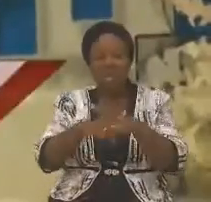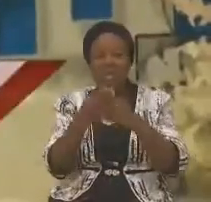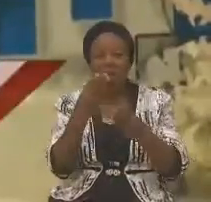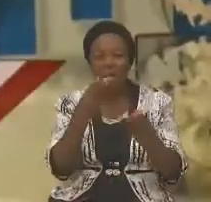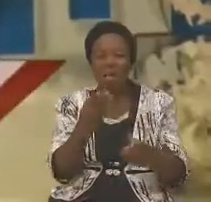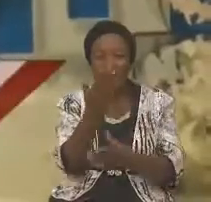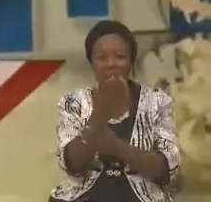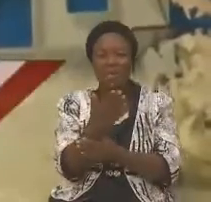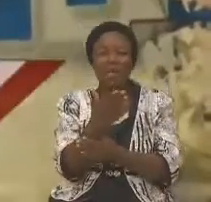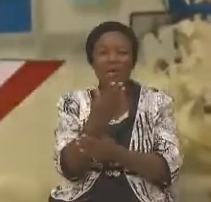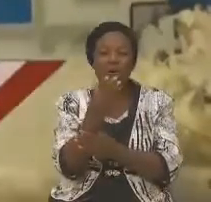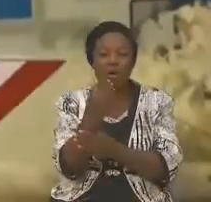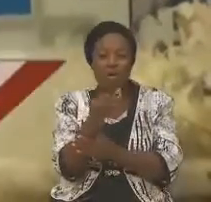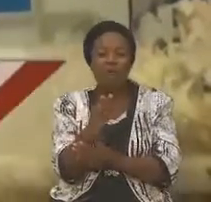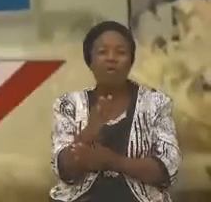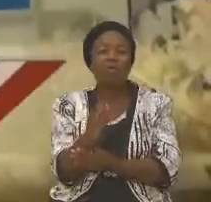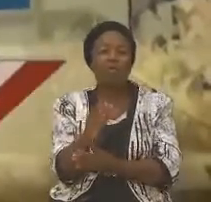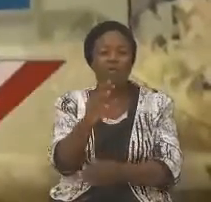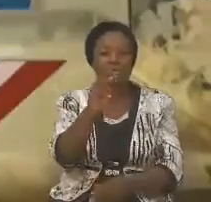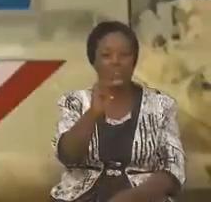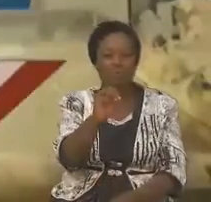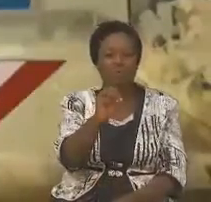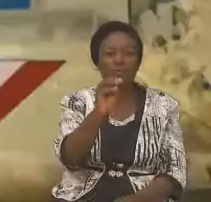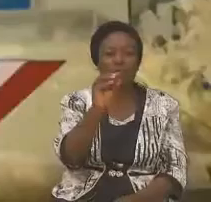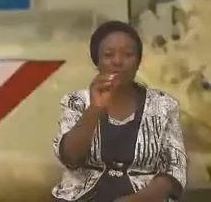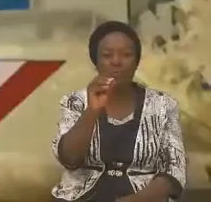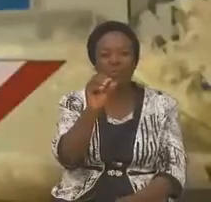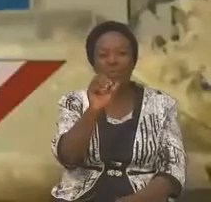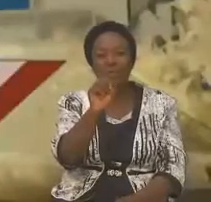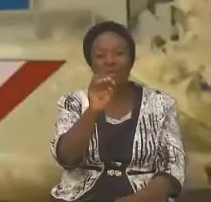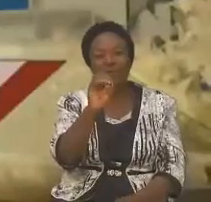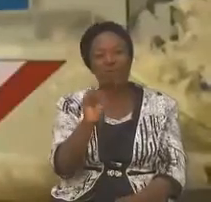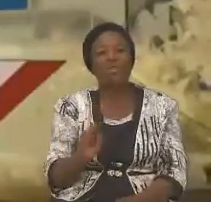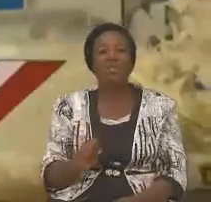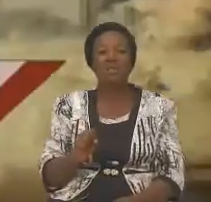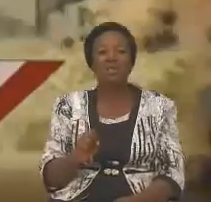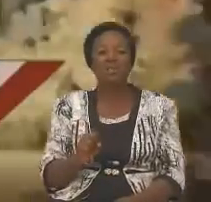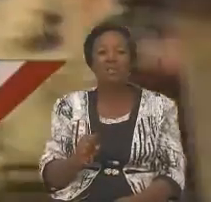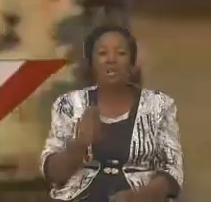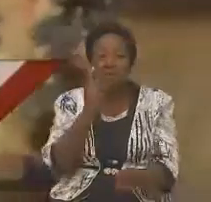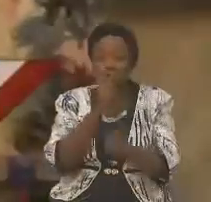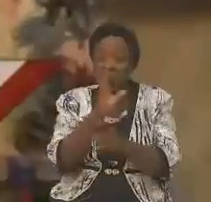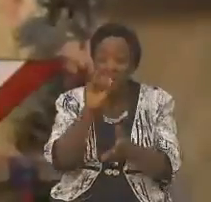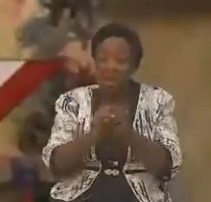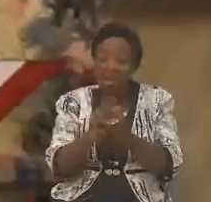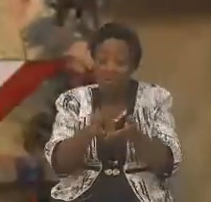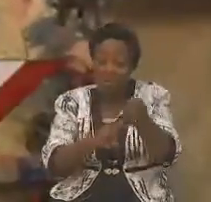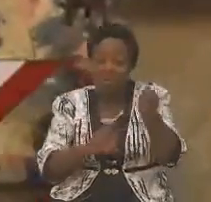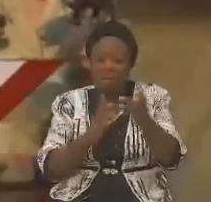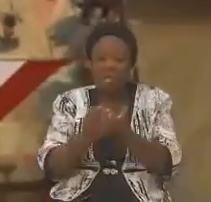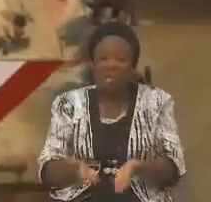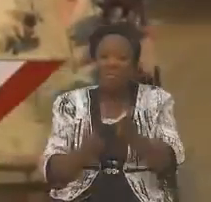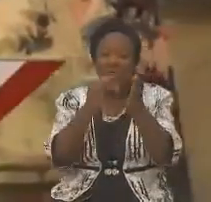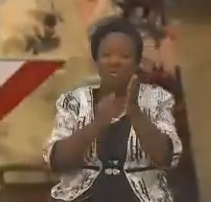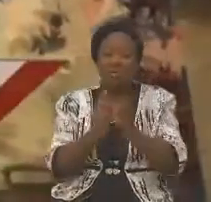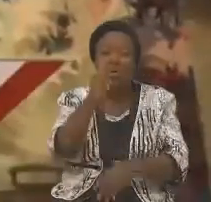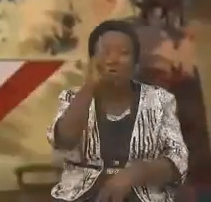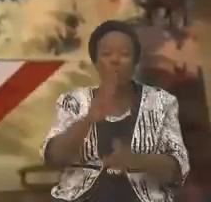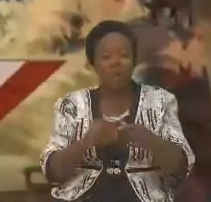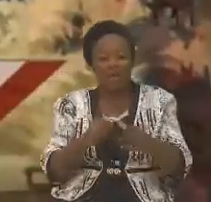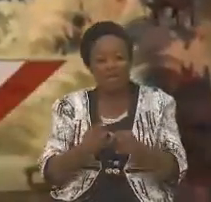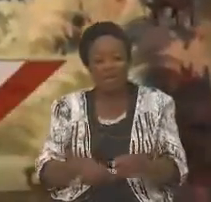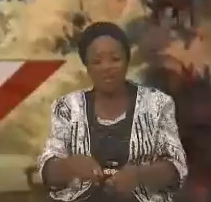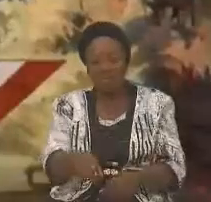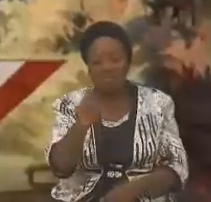Israel at that rod. Give me the name Moses. And then when they were by the Red Sea, thy rod,